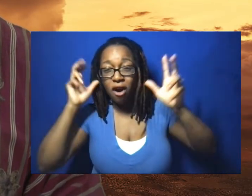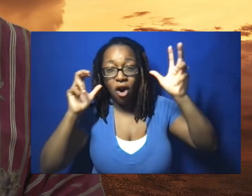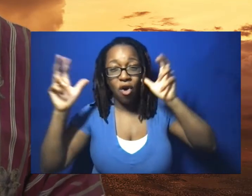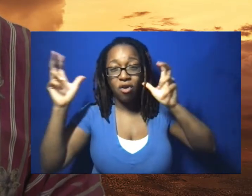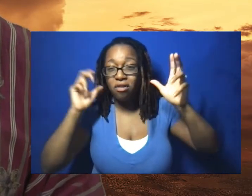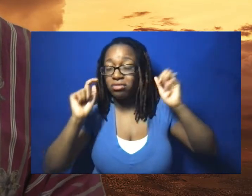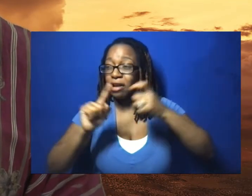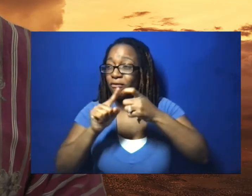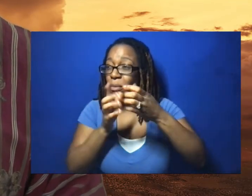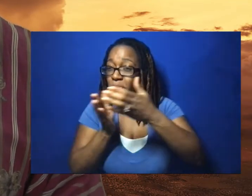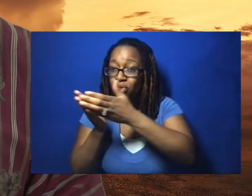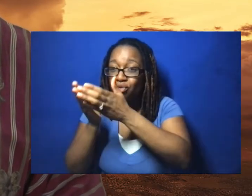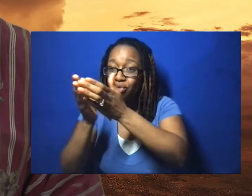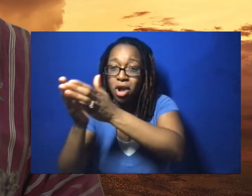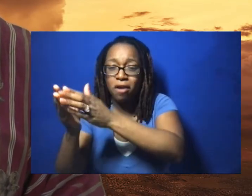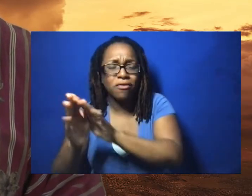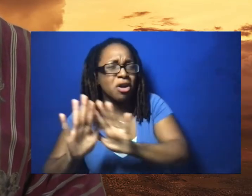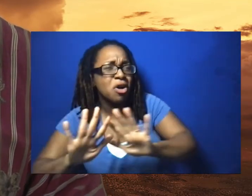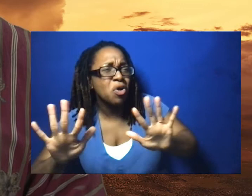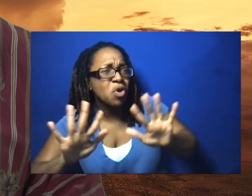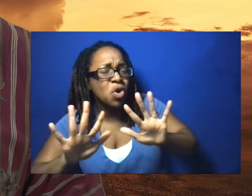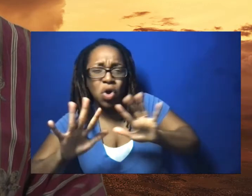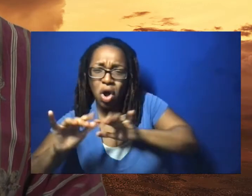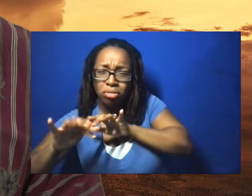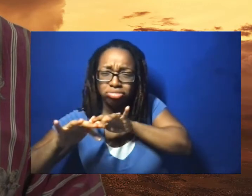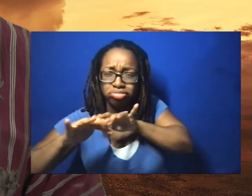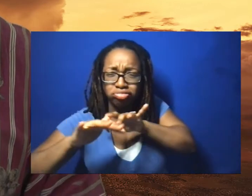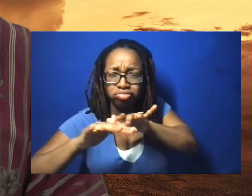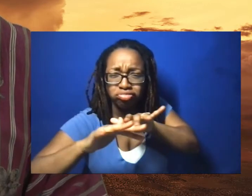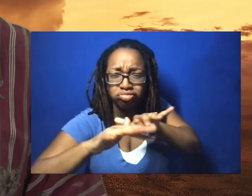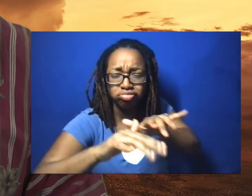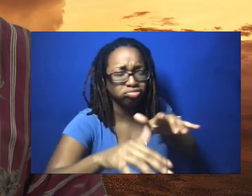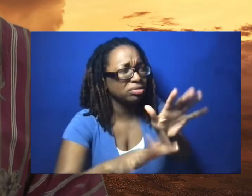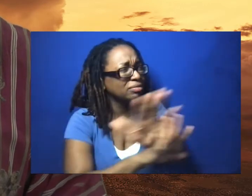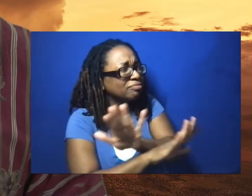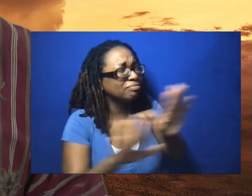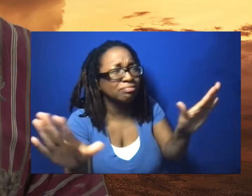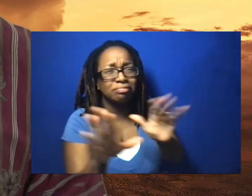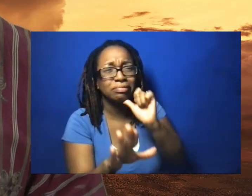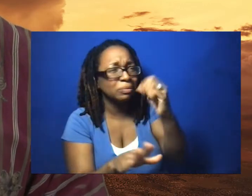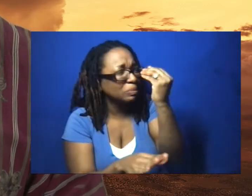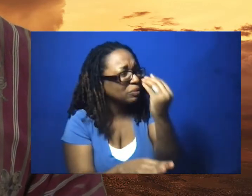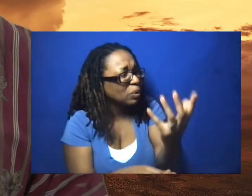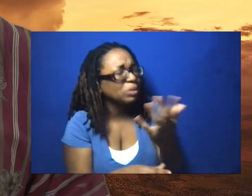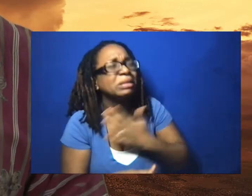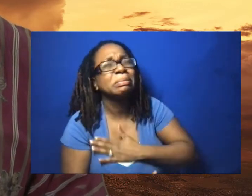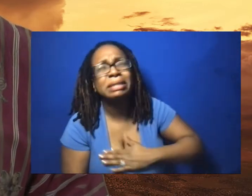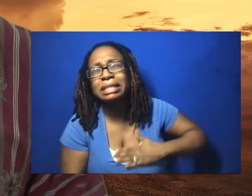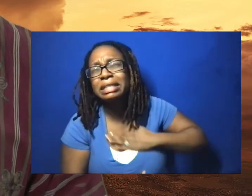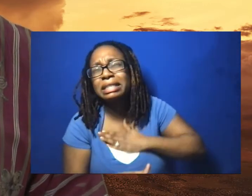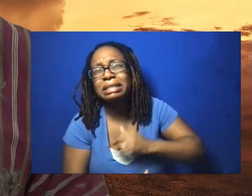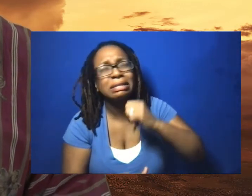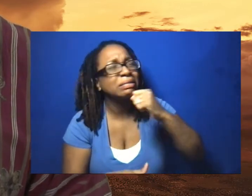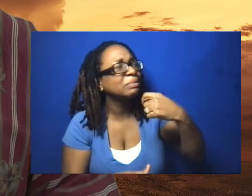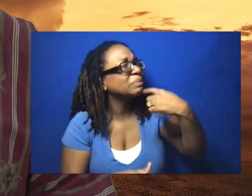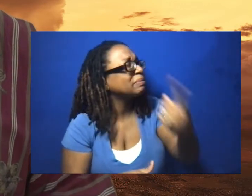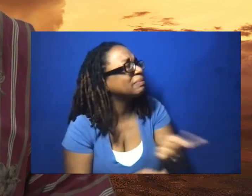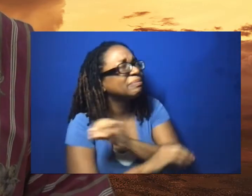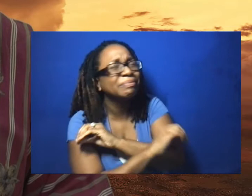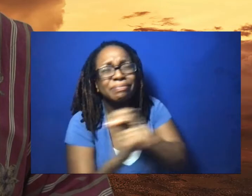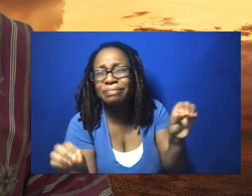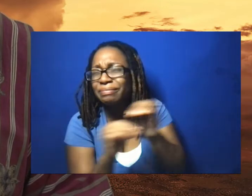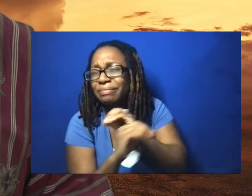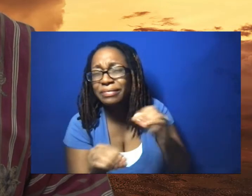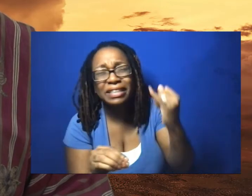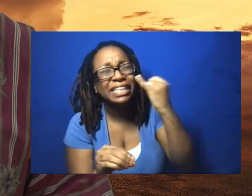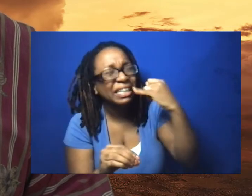river. Don't Mufunga, please Mufunga, don't Mufunga, don't. Don't Mufunga, please Mufunga, don't Mufunga, no. If you tell